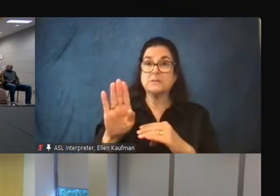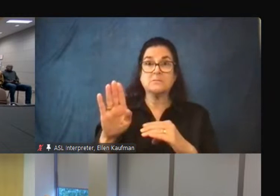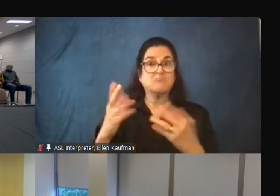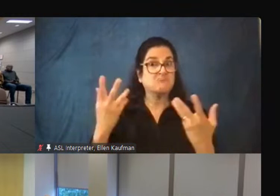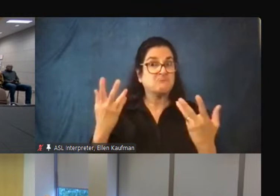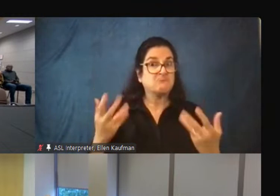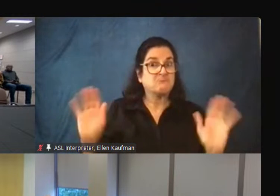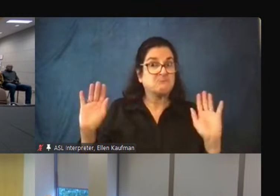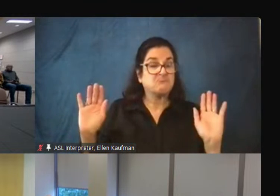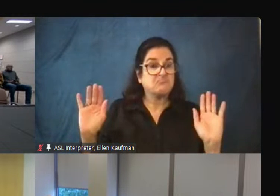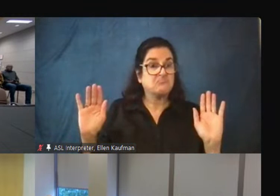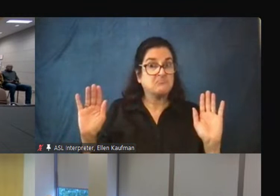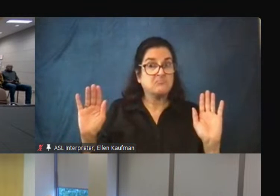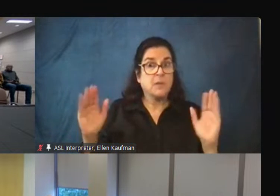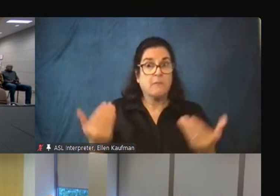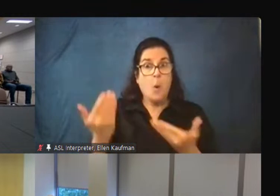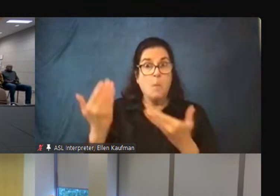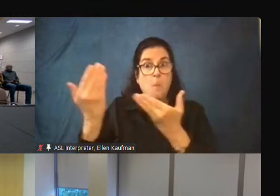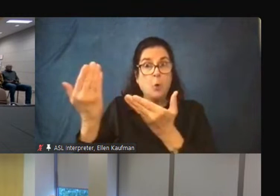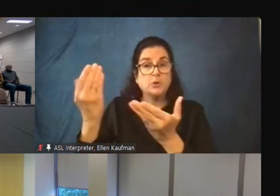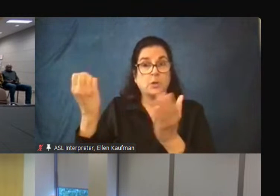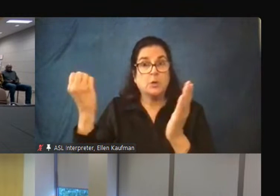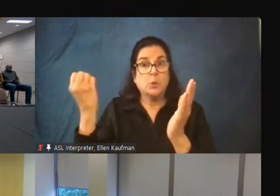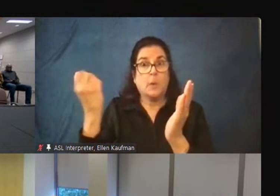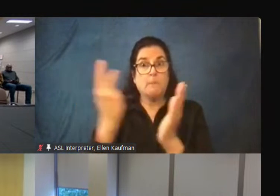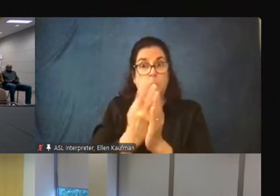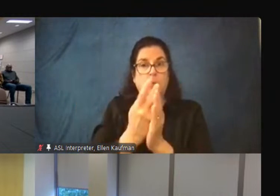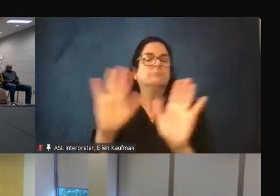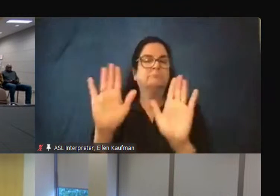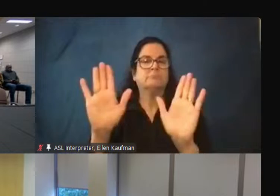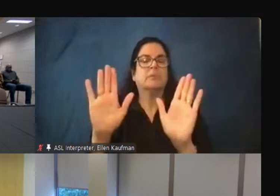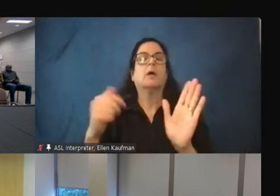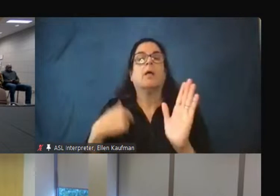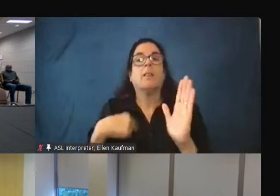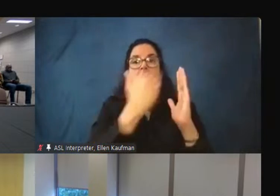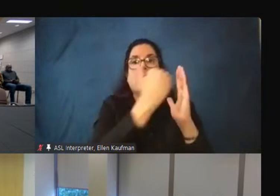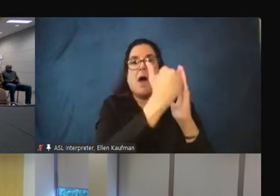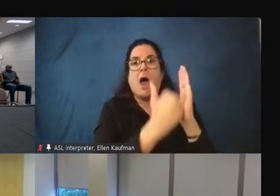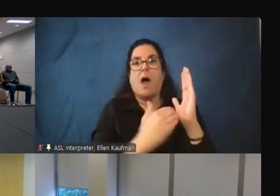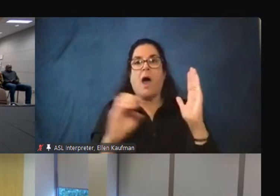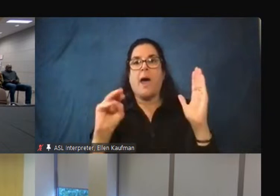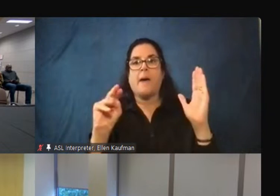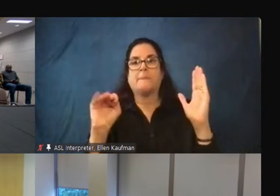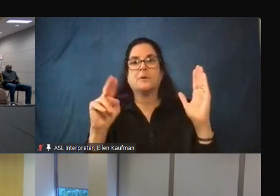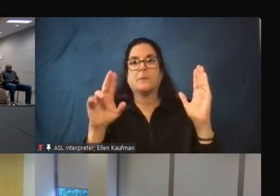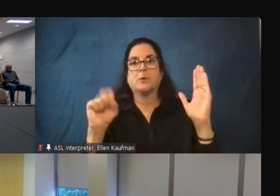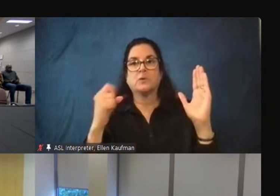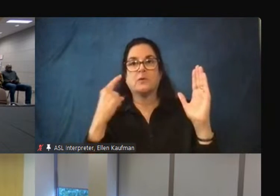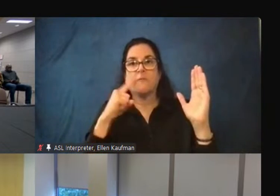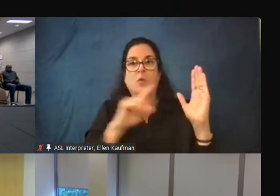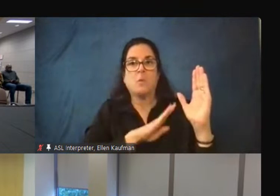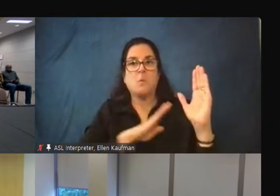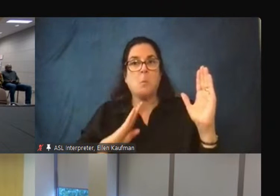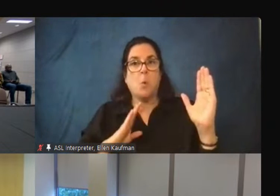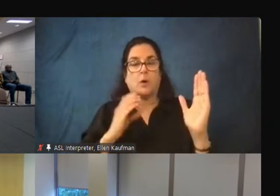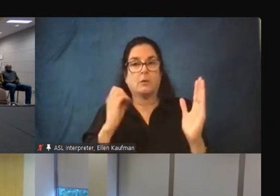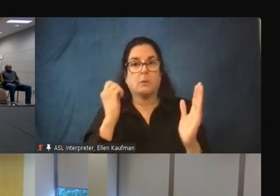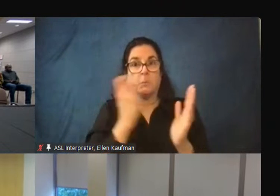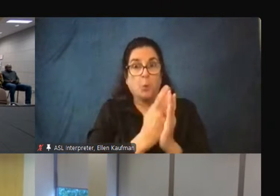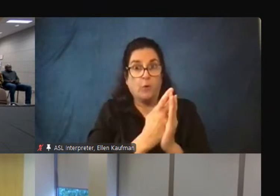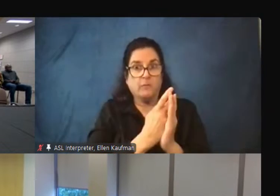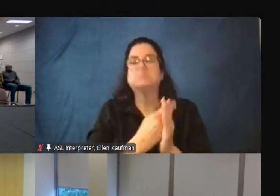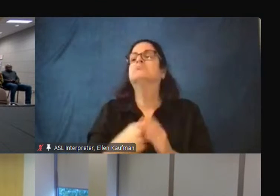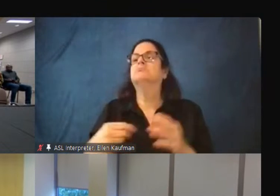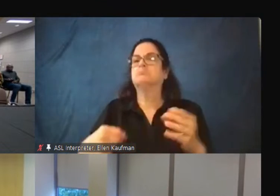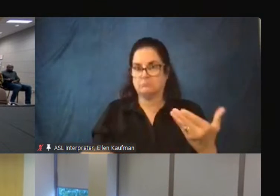approve the omnibus and recommend the omnibus for board approval? So moved. Second. It's been moved by Director Raquel, seconded